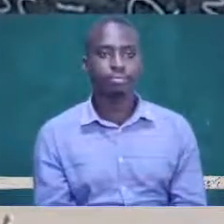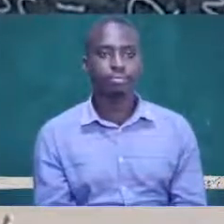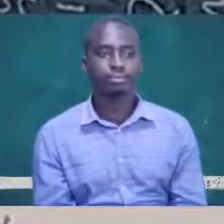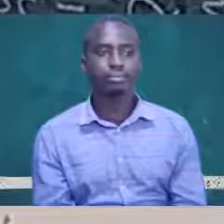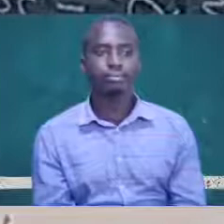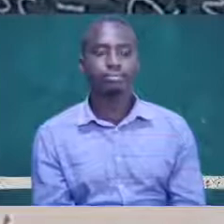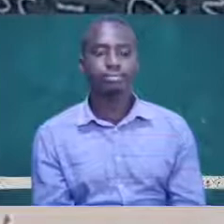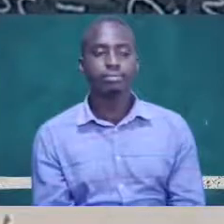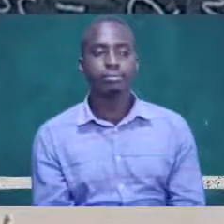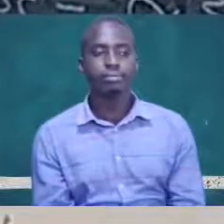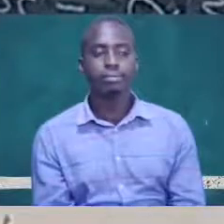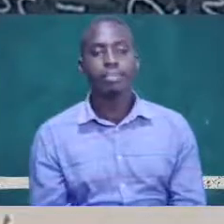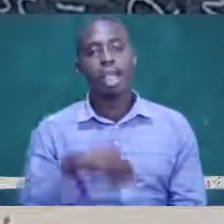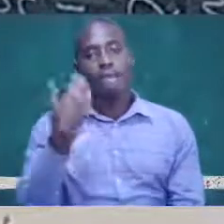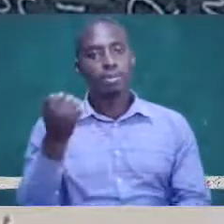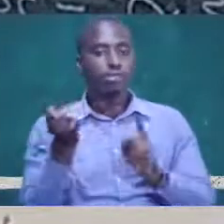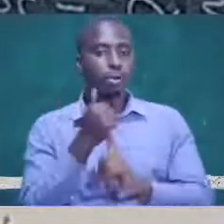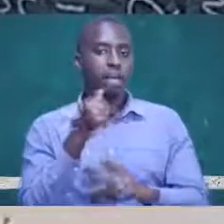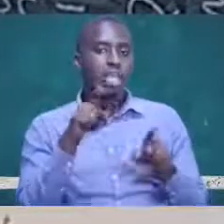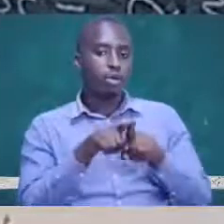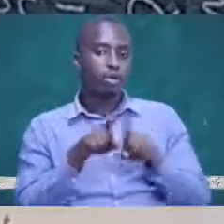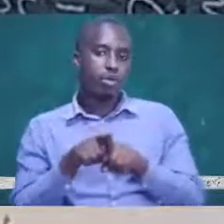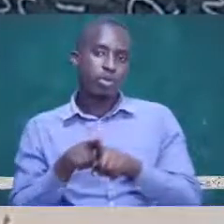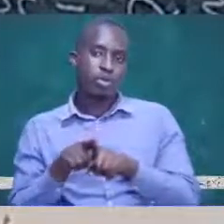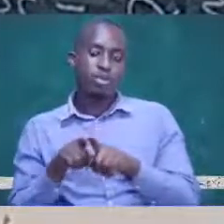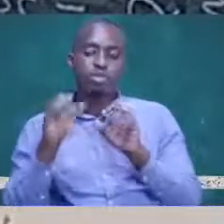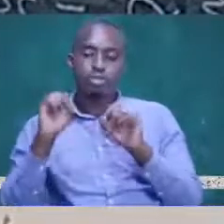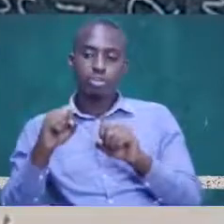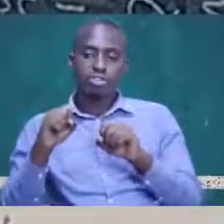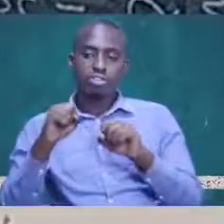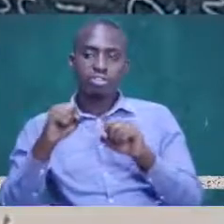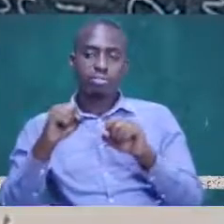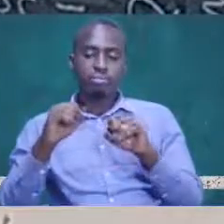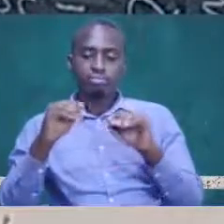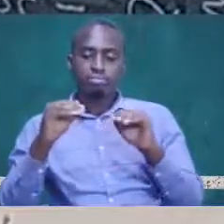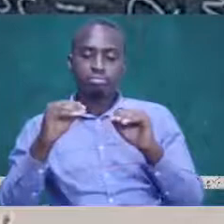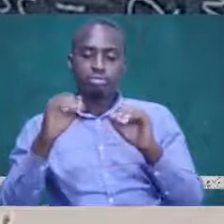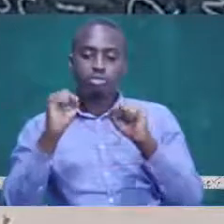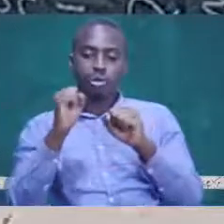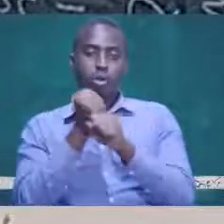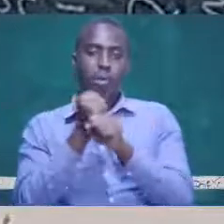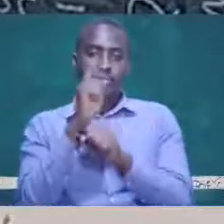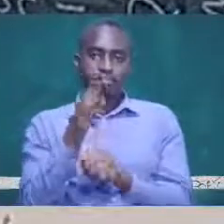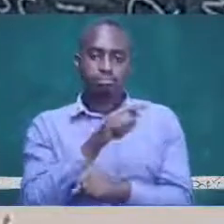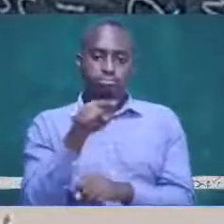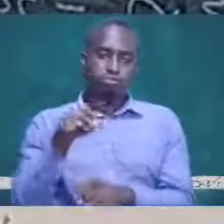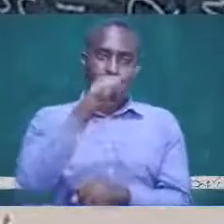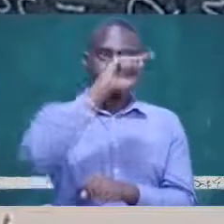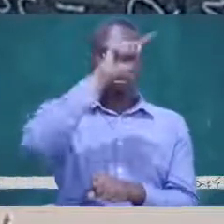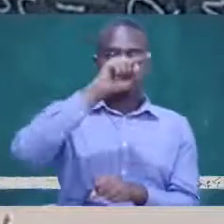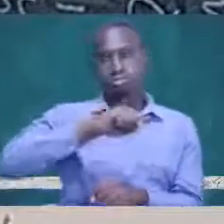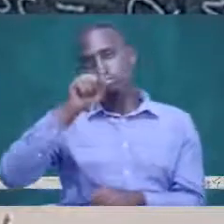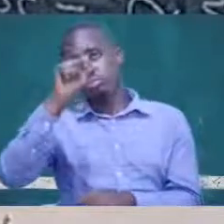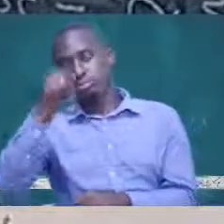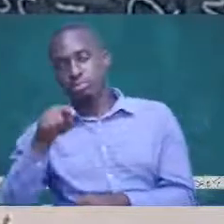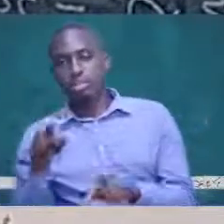a change in expenditure. We have equal signs. We shall cross multiply. Now, 2 times the change in